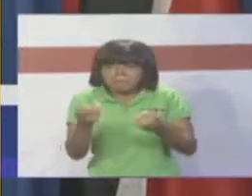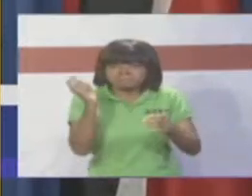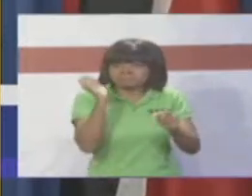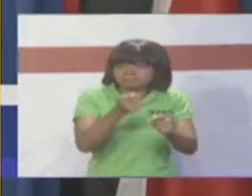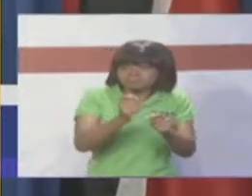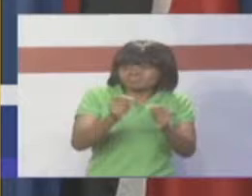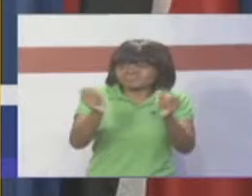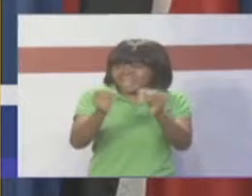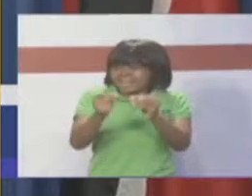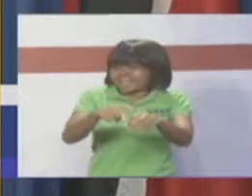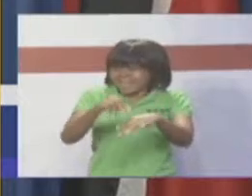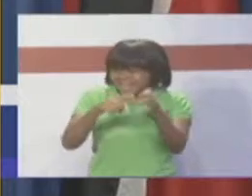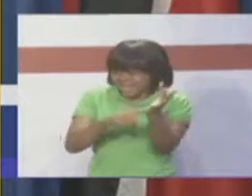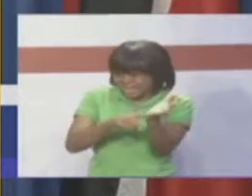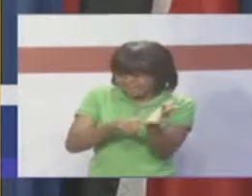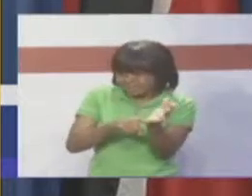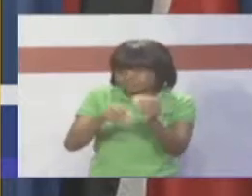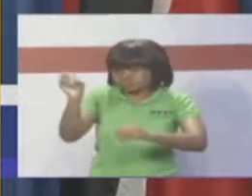may be depriving you